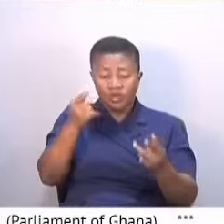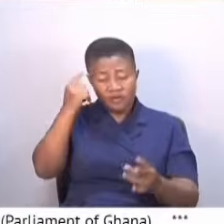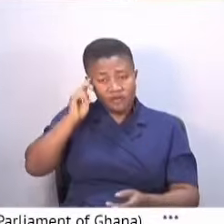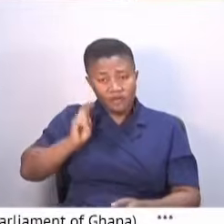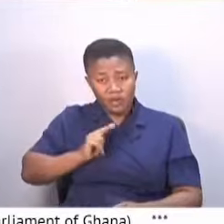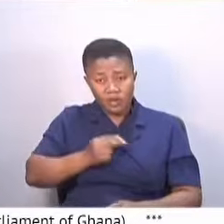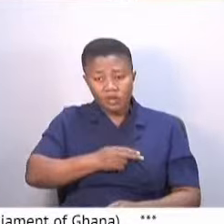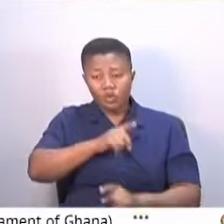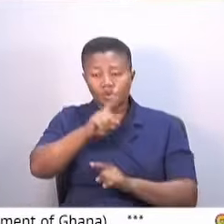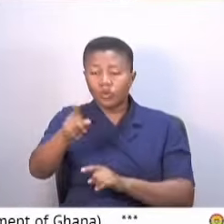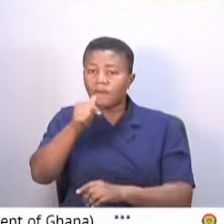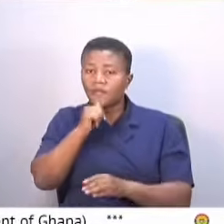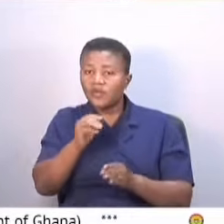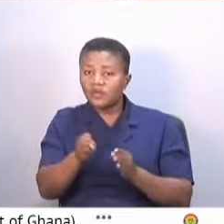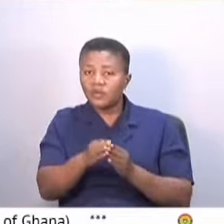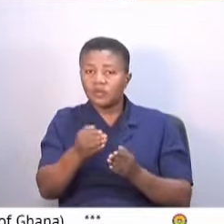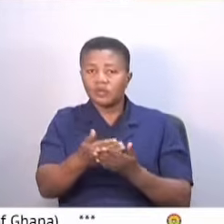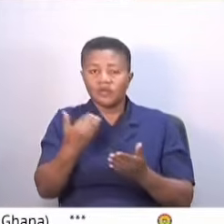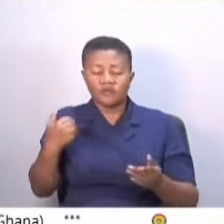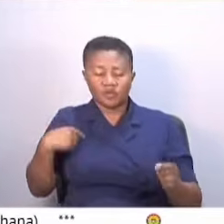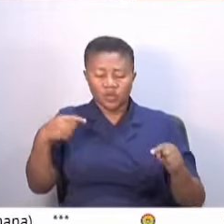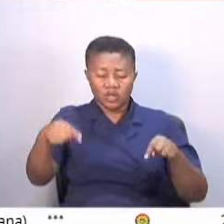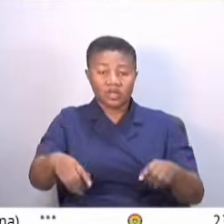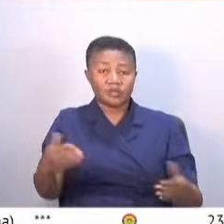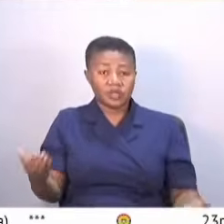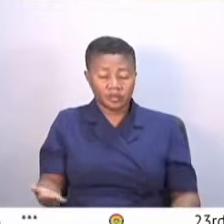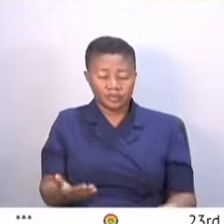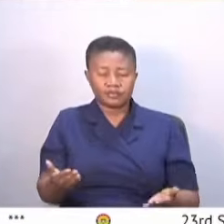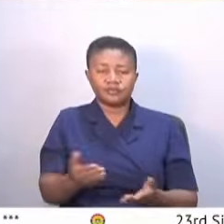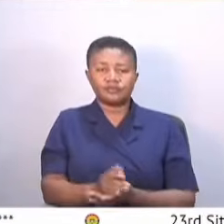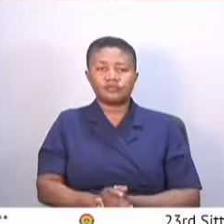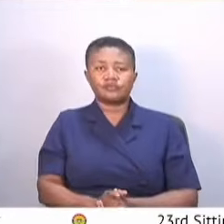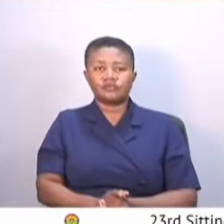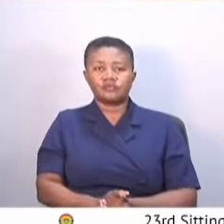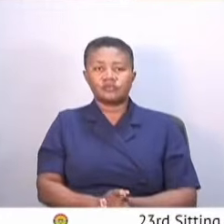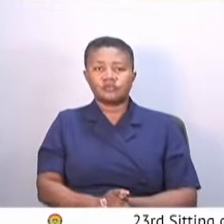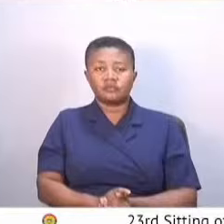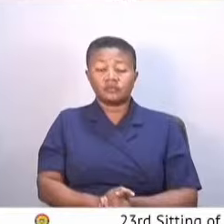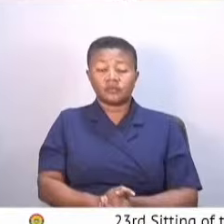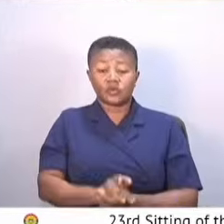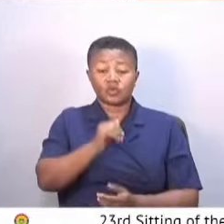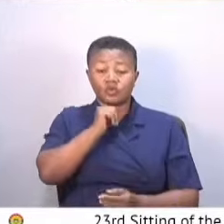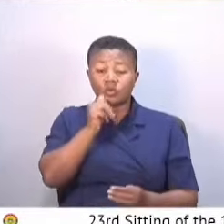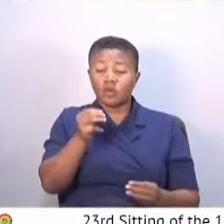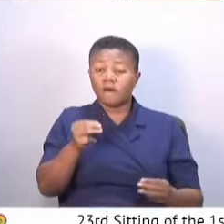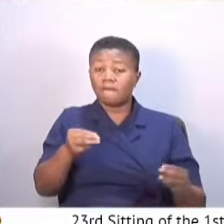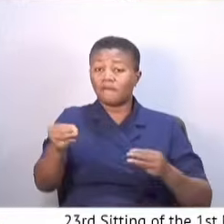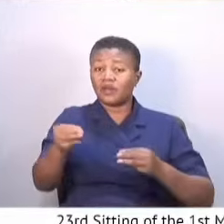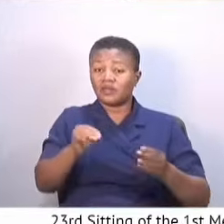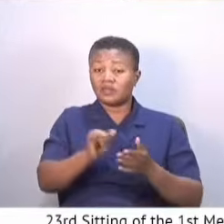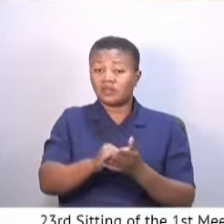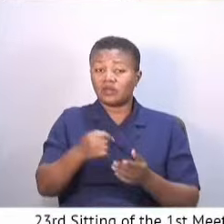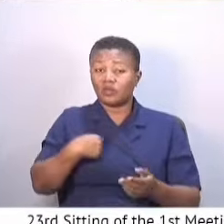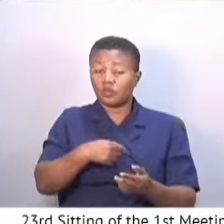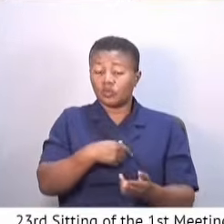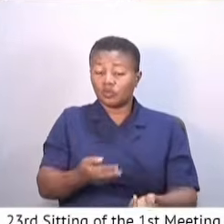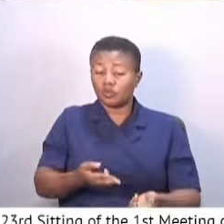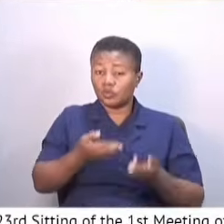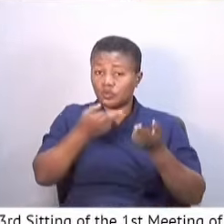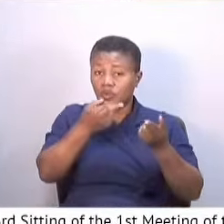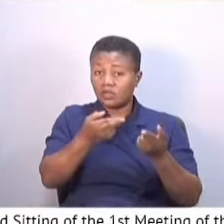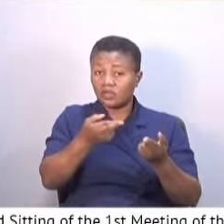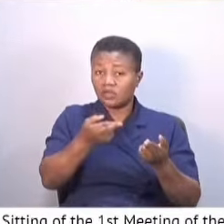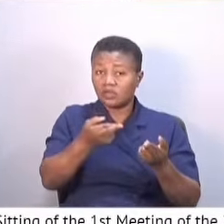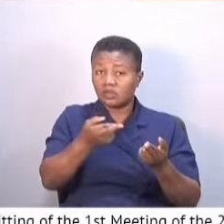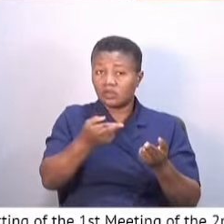to conclave before we come in. And sometimes, Mr. Speaker, it's not the matter that we want to raise quorum, Mr.